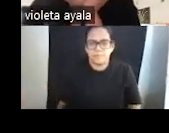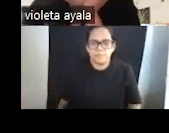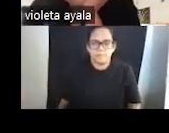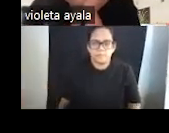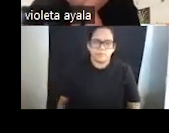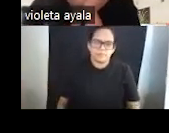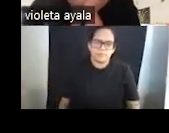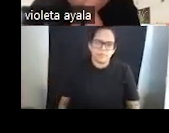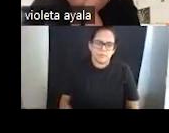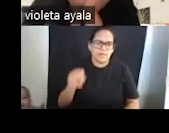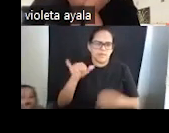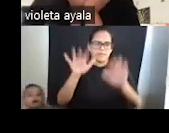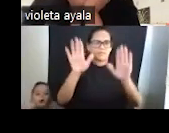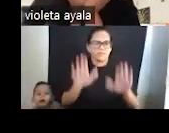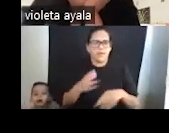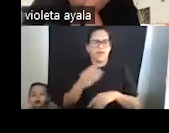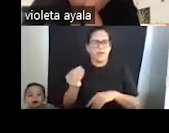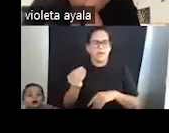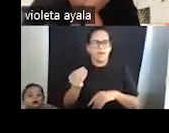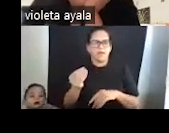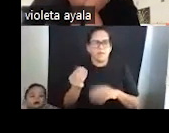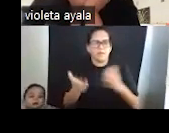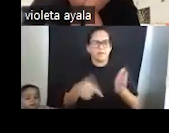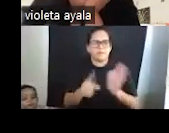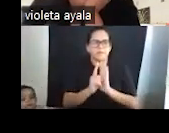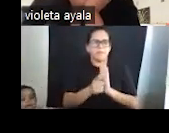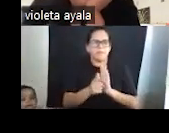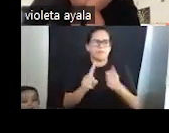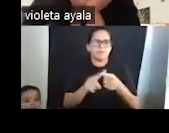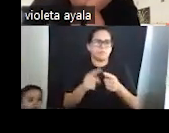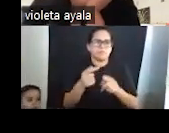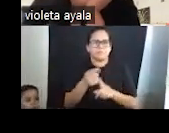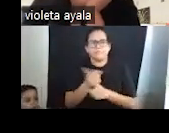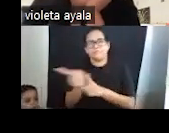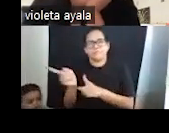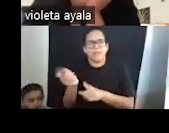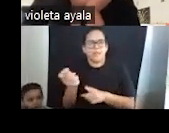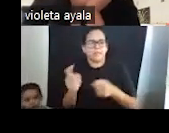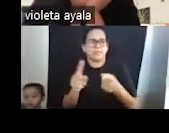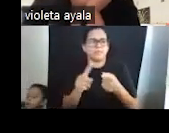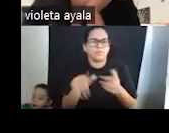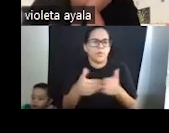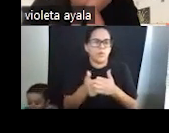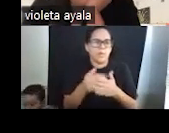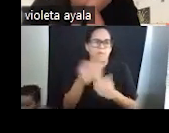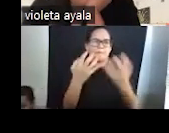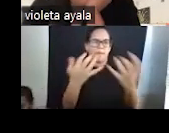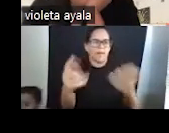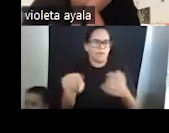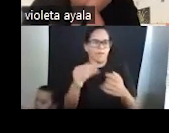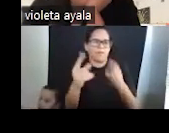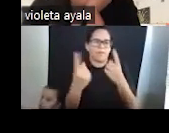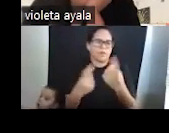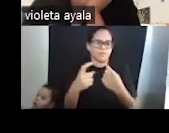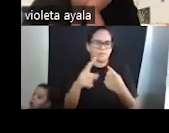Yeah, that's great. And you know, maybe this is a moment to pivot a little bit towards, you know, the whole panel and a question that